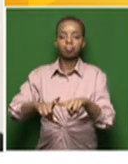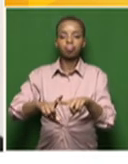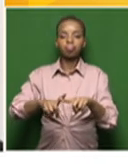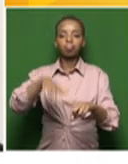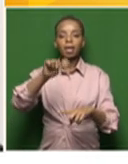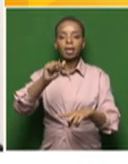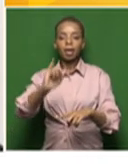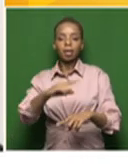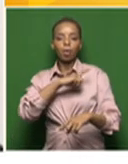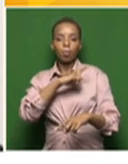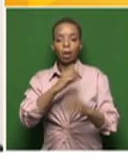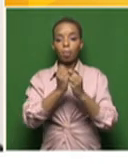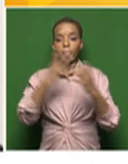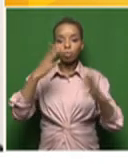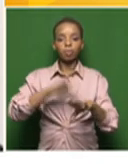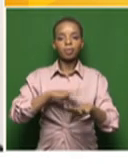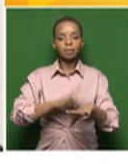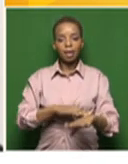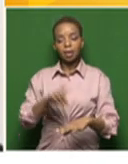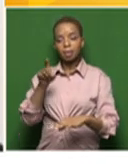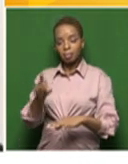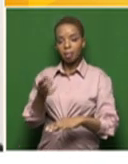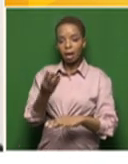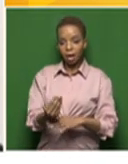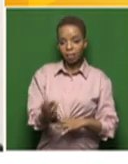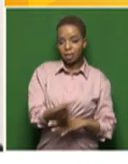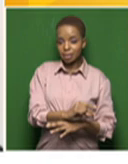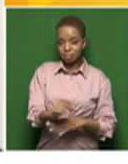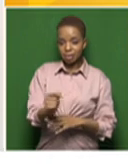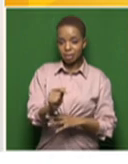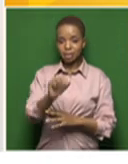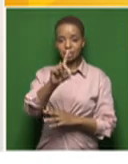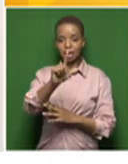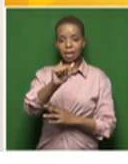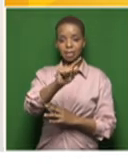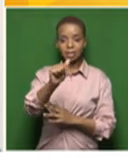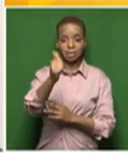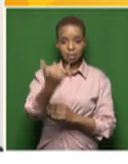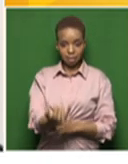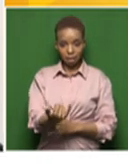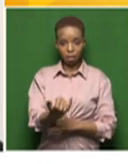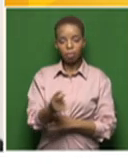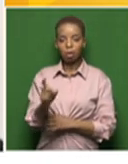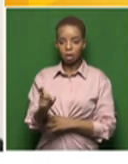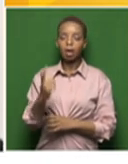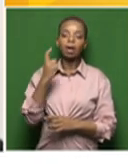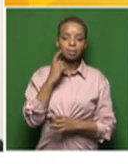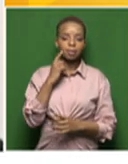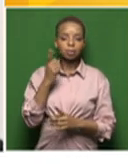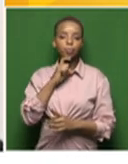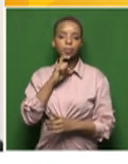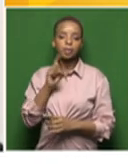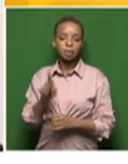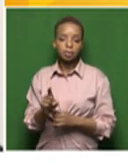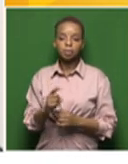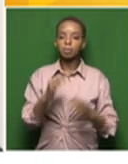of the time AI is cloud-based. But with high-speed data that we have now with 5G, it really, really is viable. And there's no